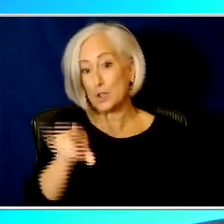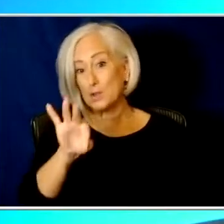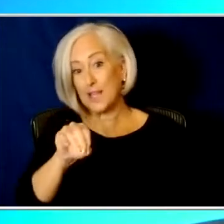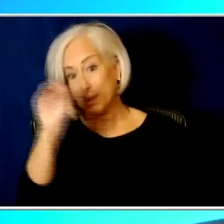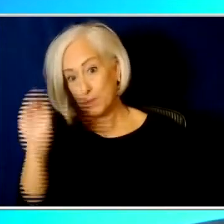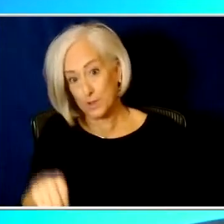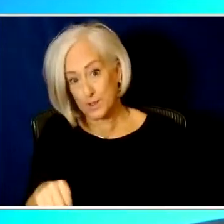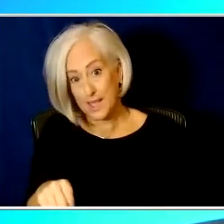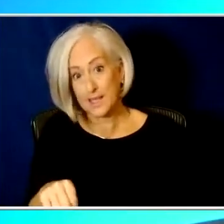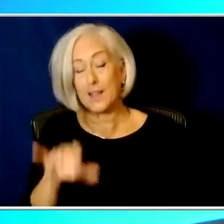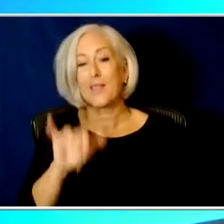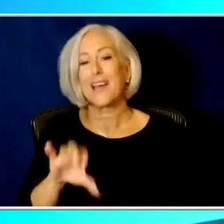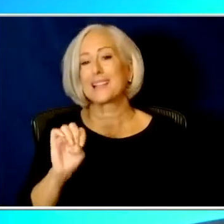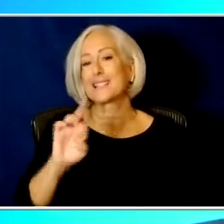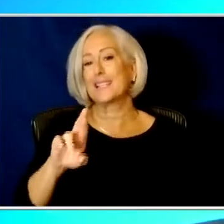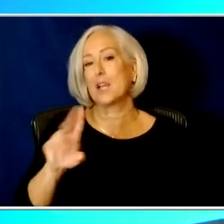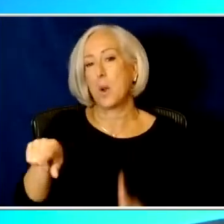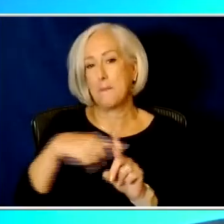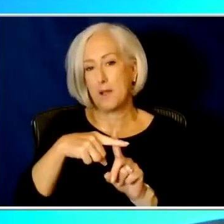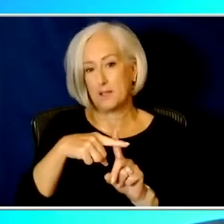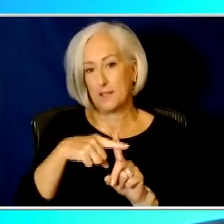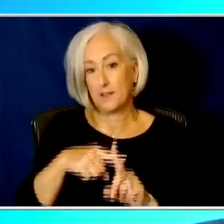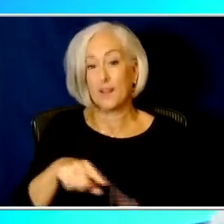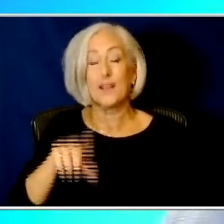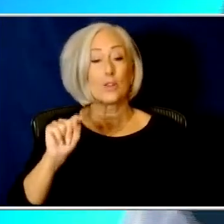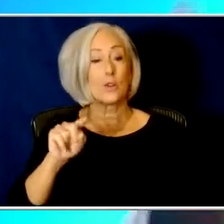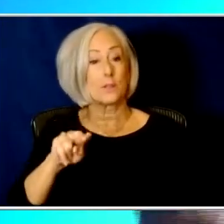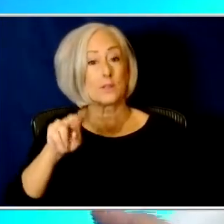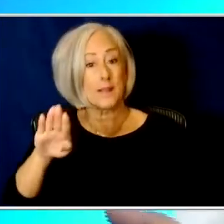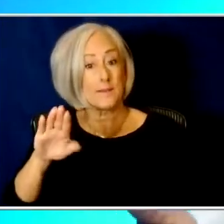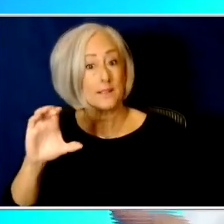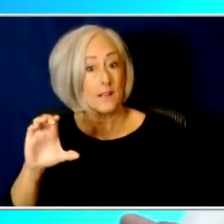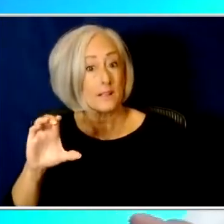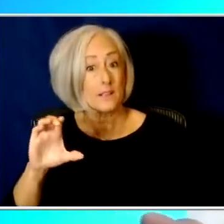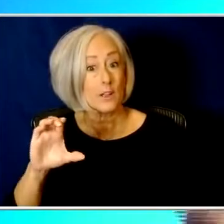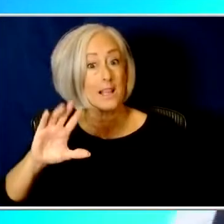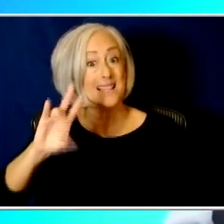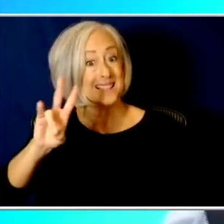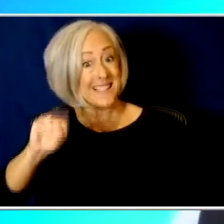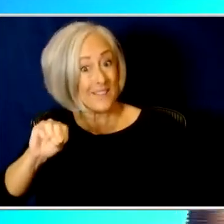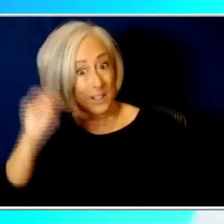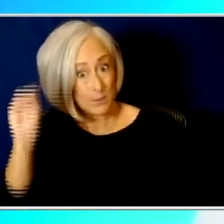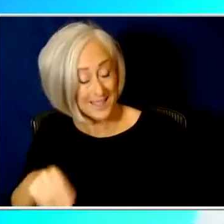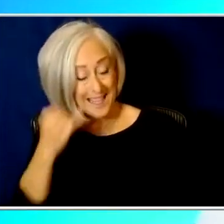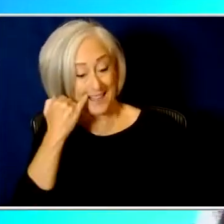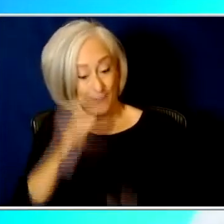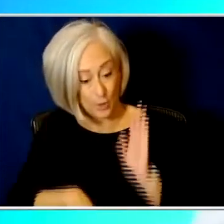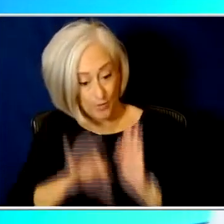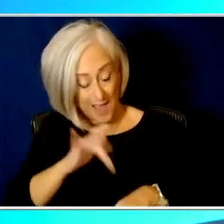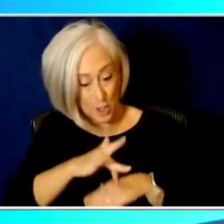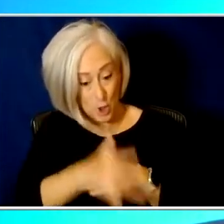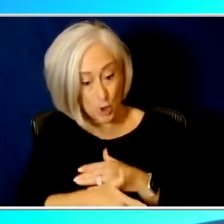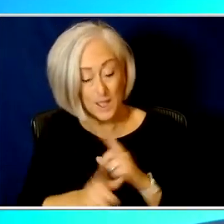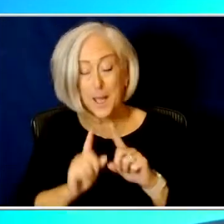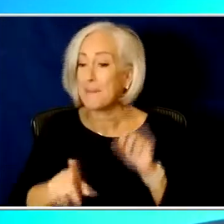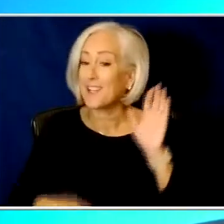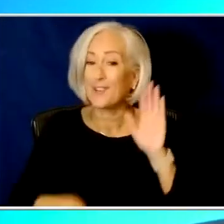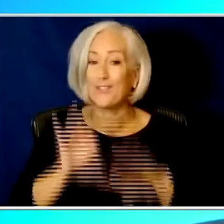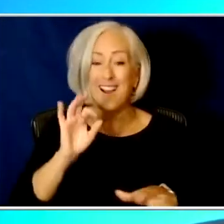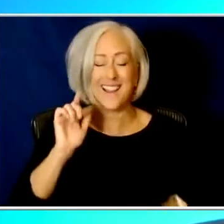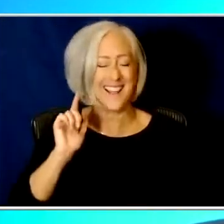positive. Even for triple negative, it's around 70%. But if you detect it late and it's already metastasized, then the